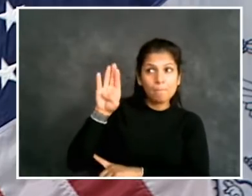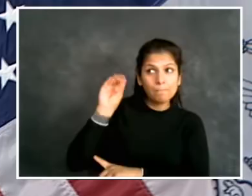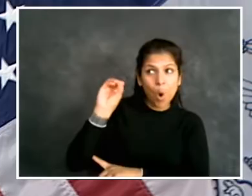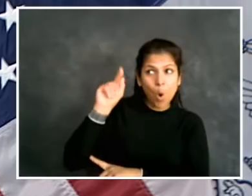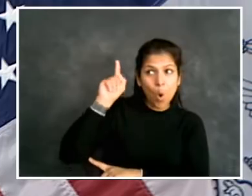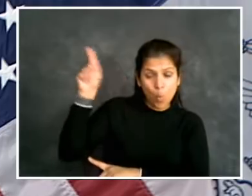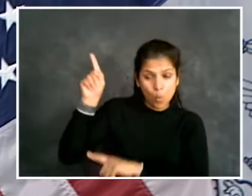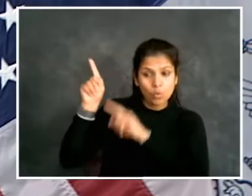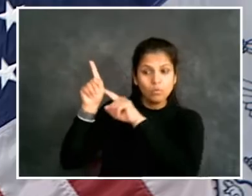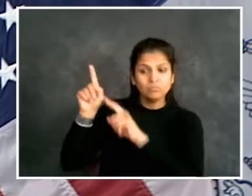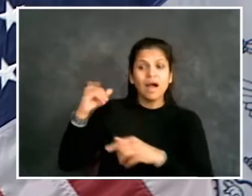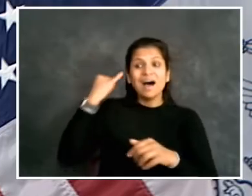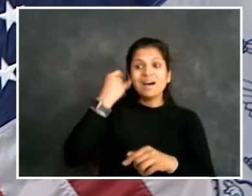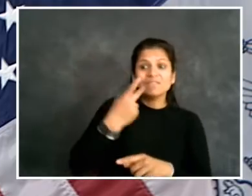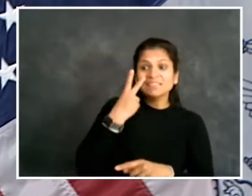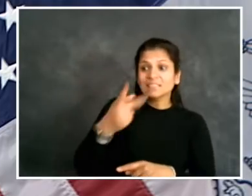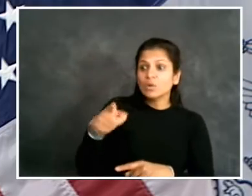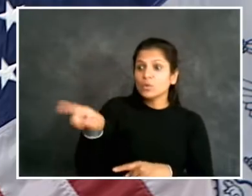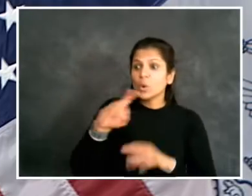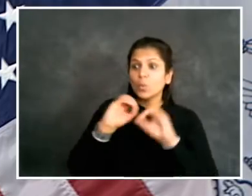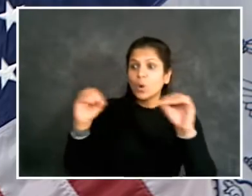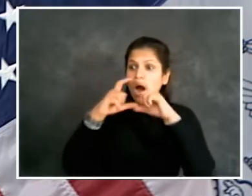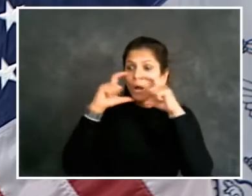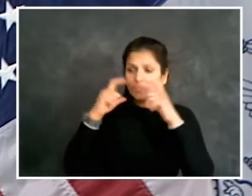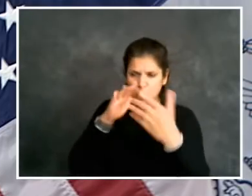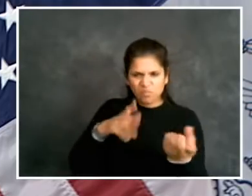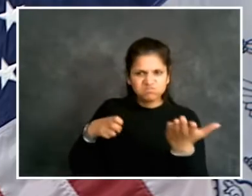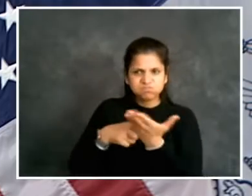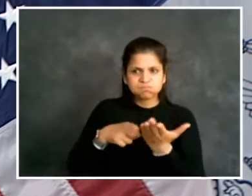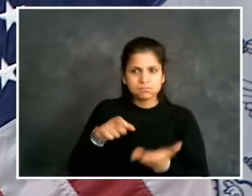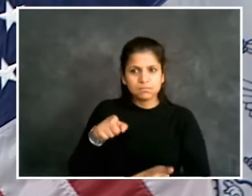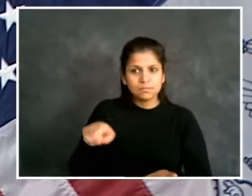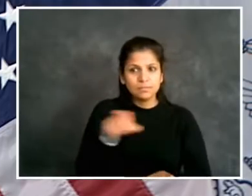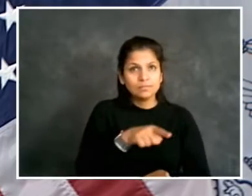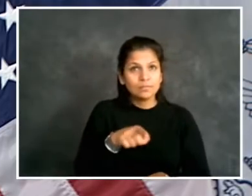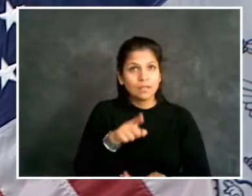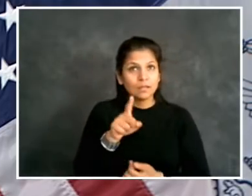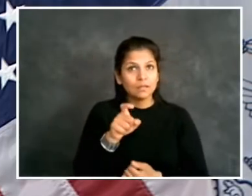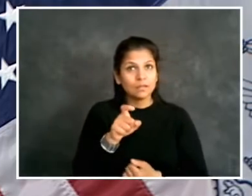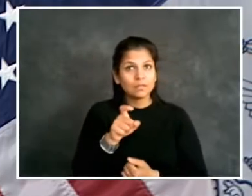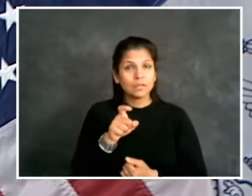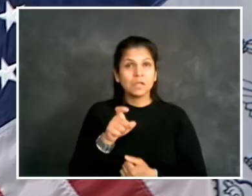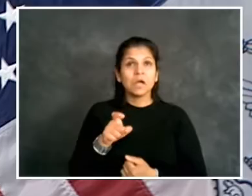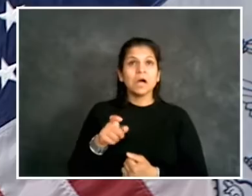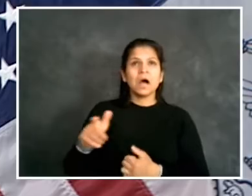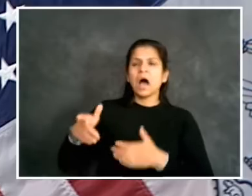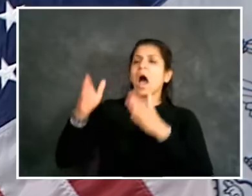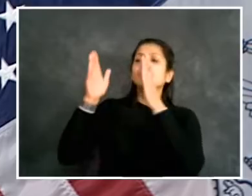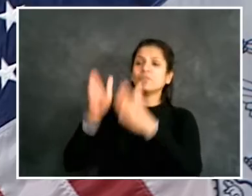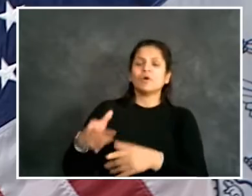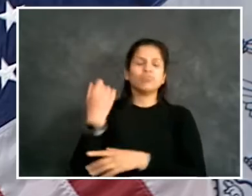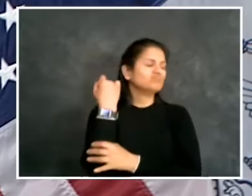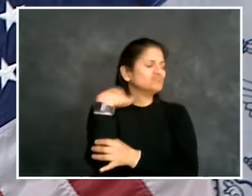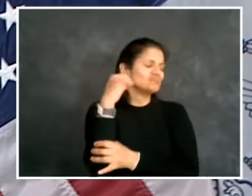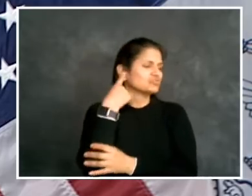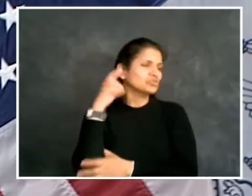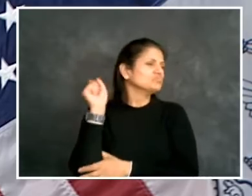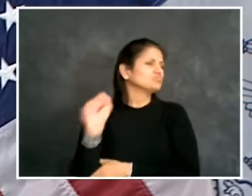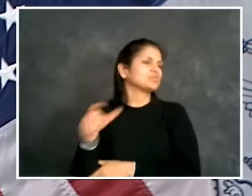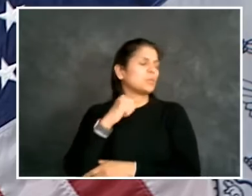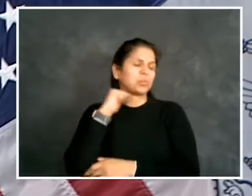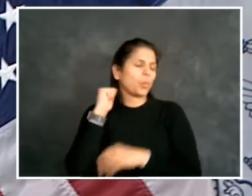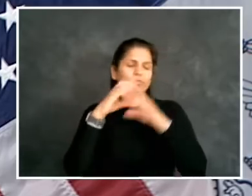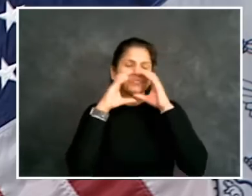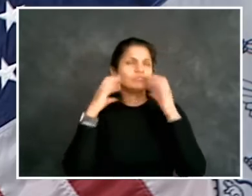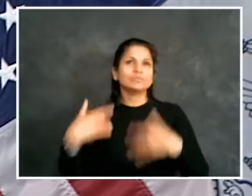in the absence of a fine? And then also, you said yesterday there weren't any more warnings, but